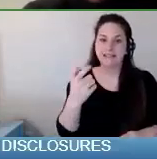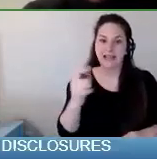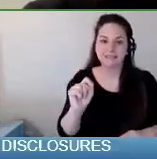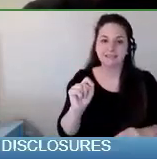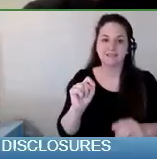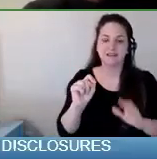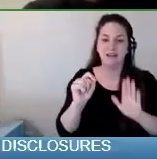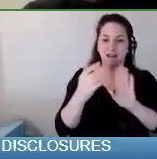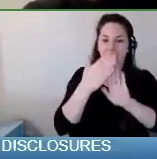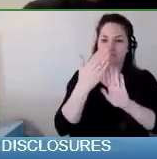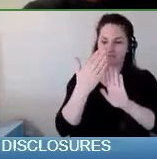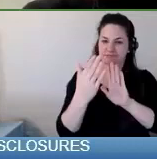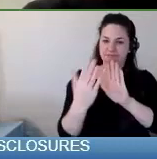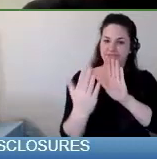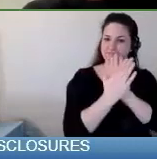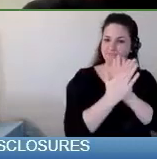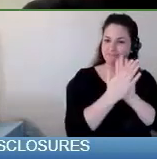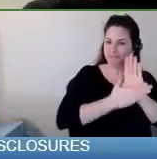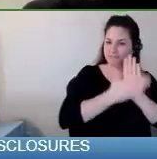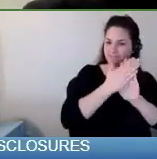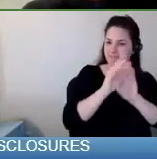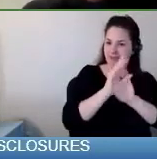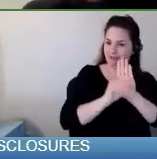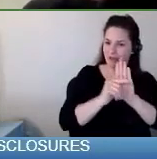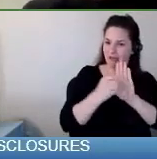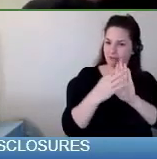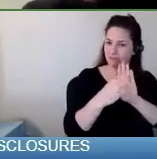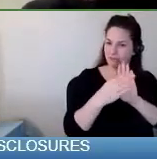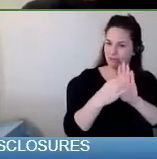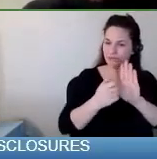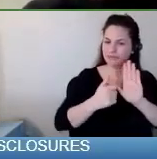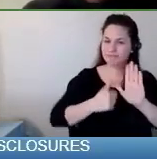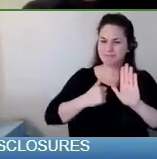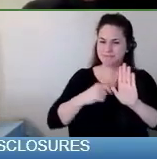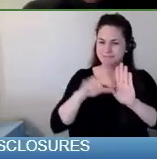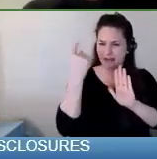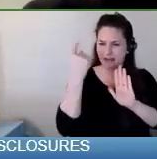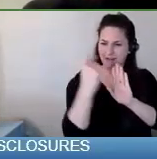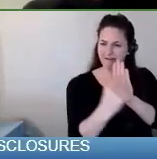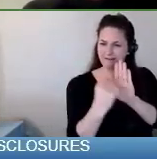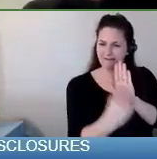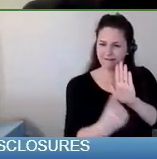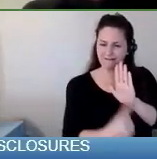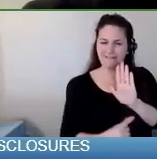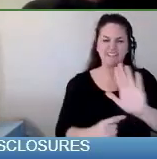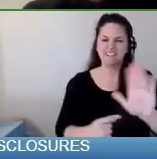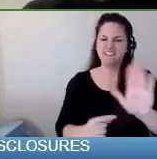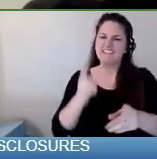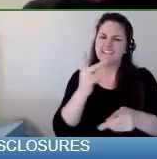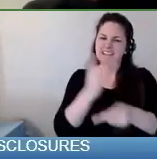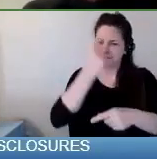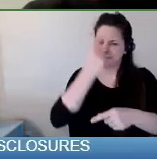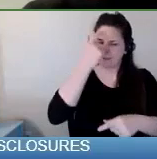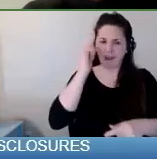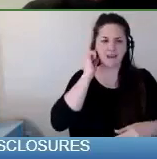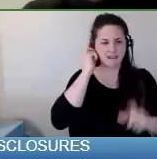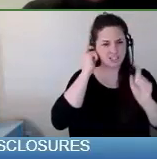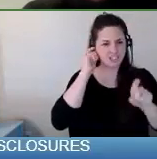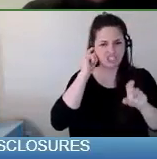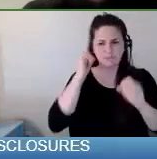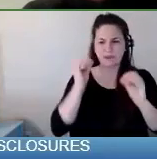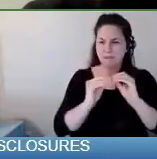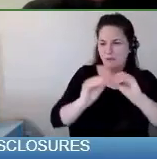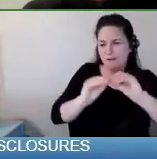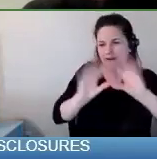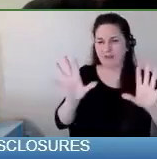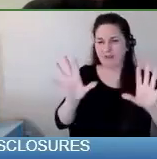on a blue background. So keep that in mind when designing your iPoster, that it should be very visible and